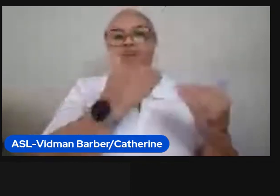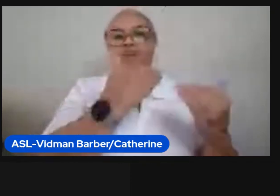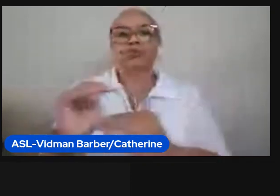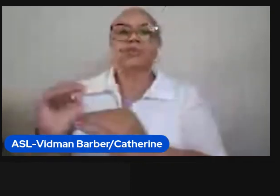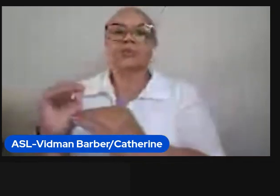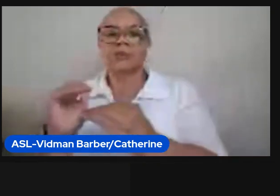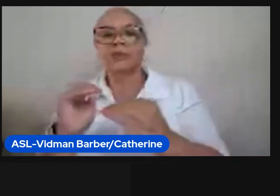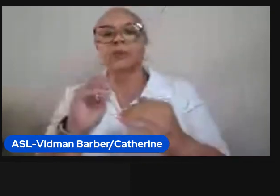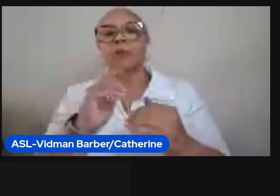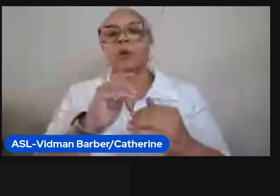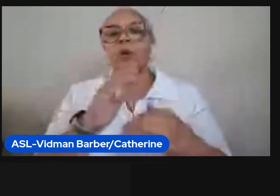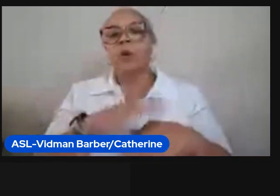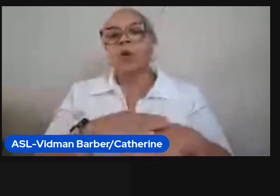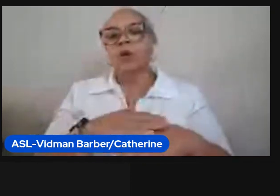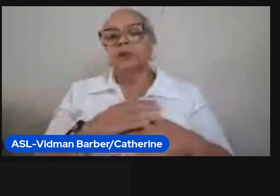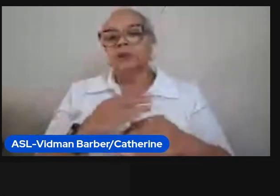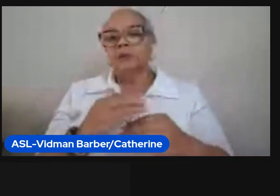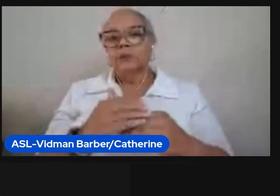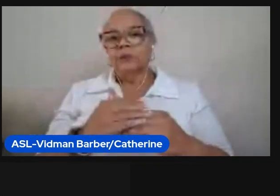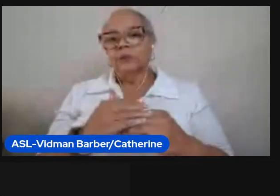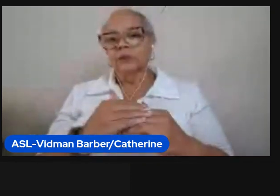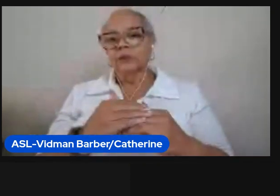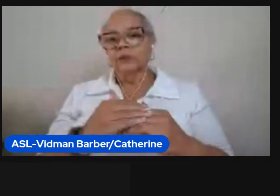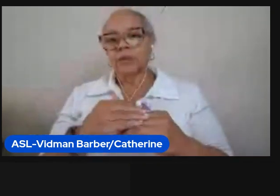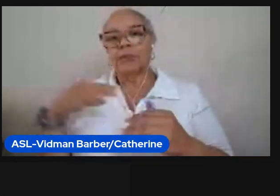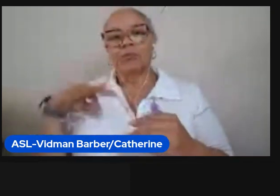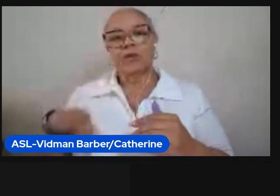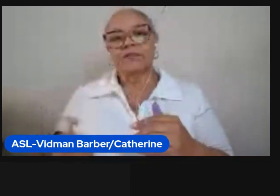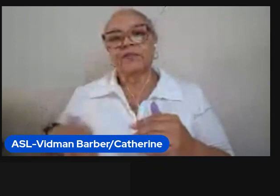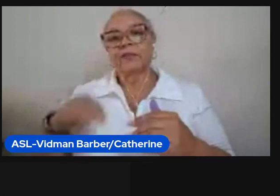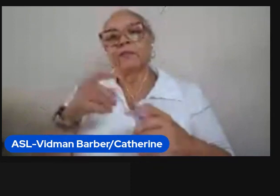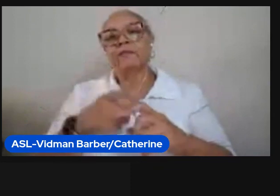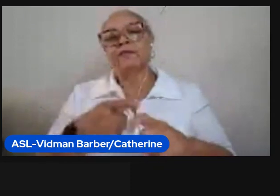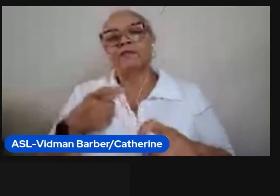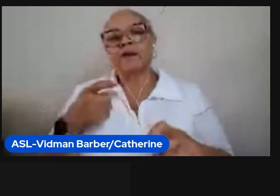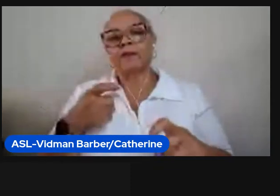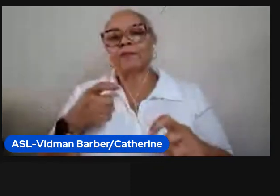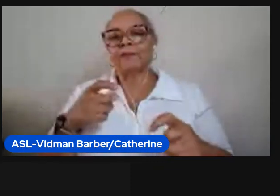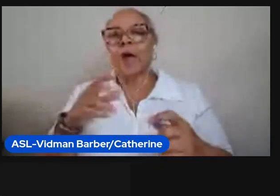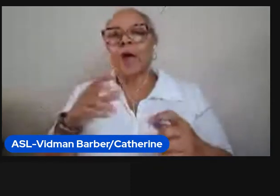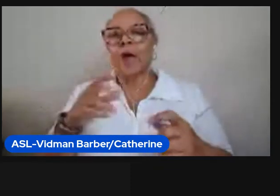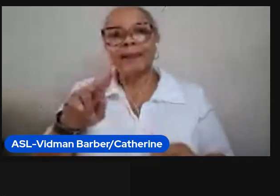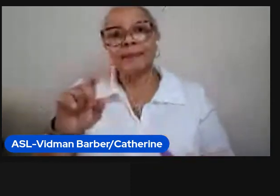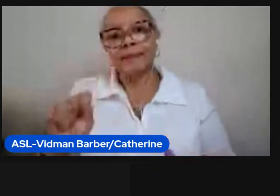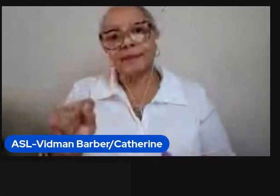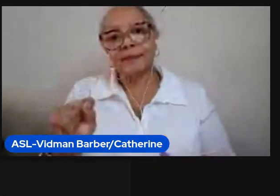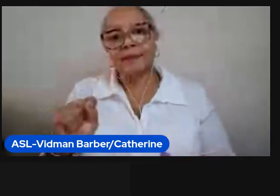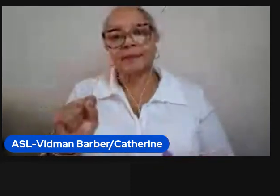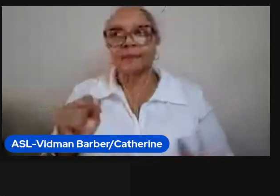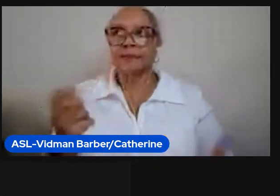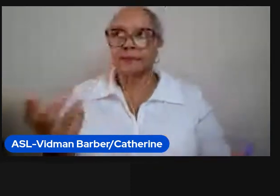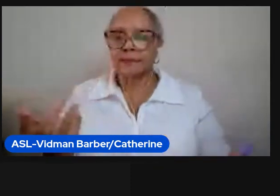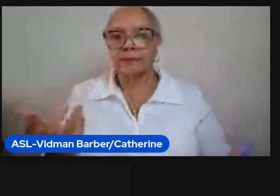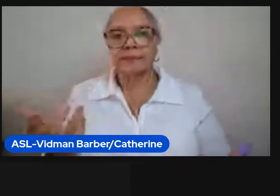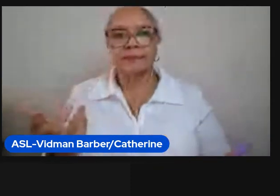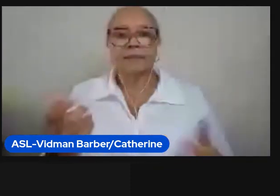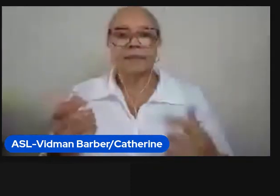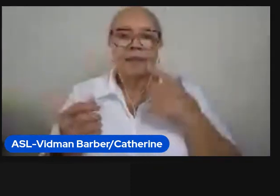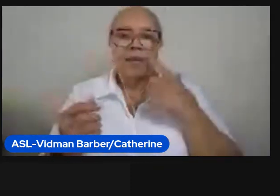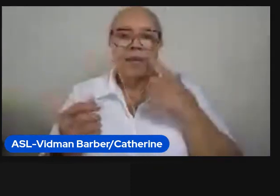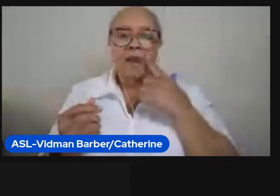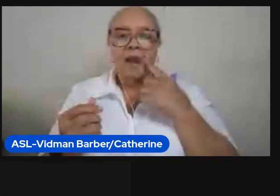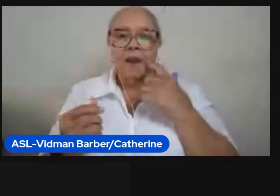know um, um, profitability from a crisis, for God's sake.